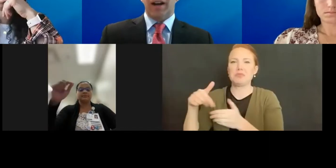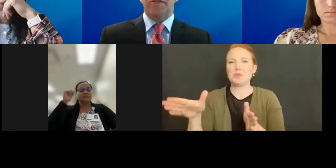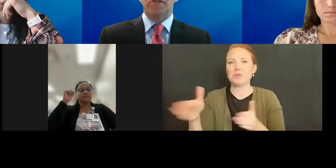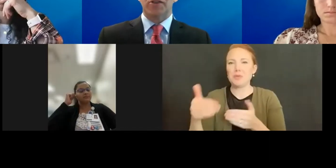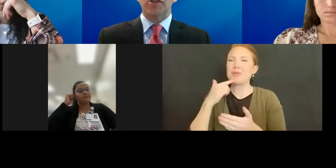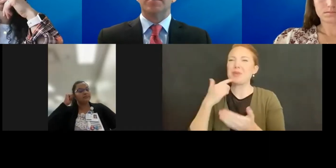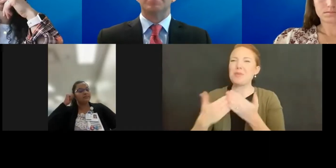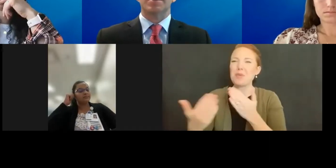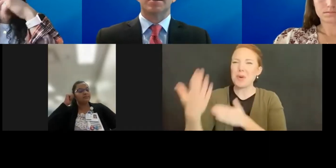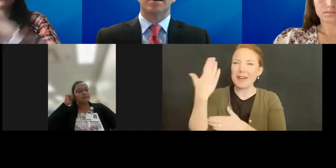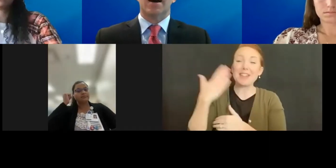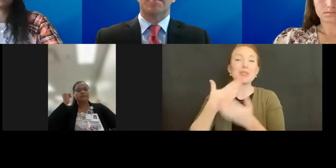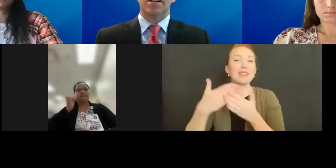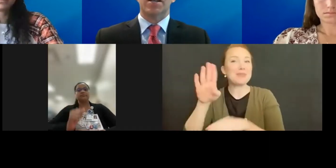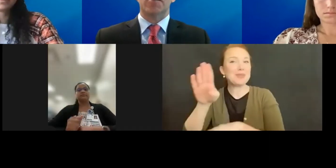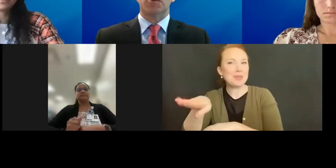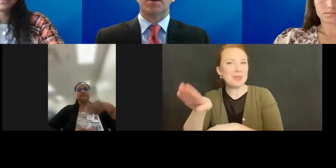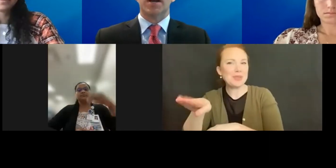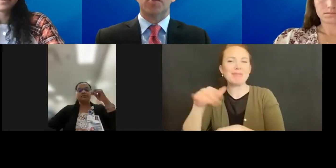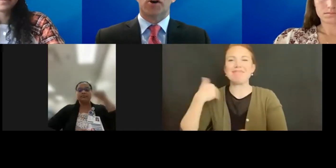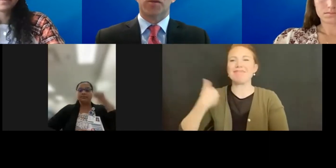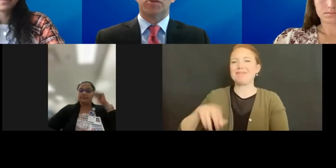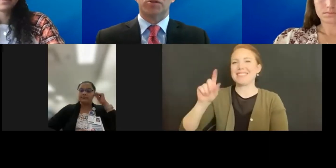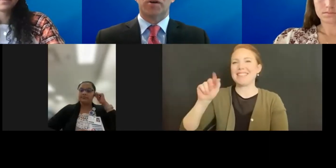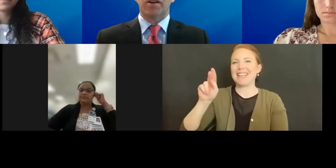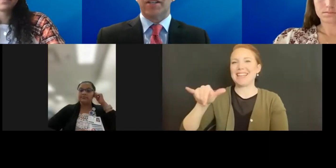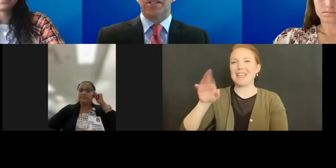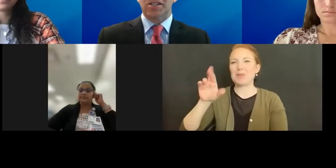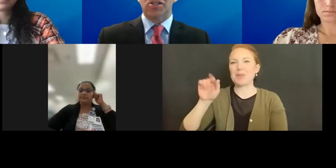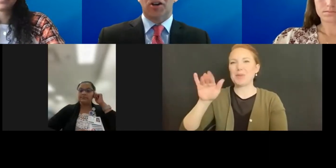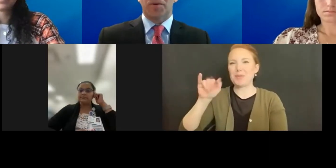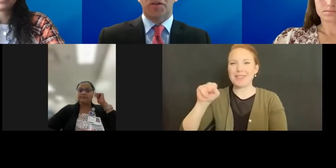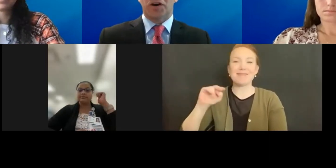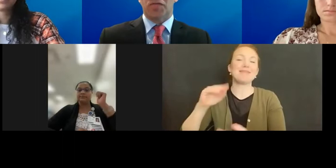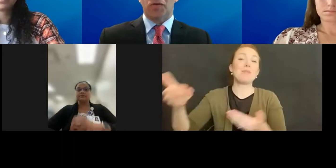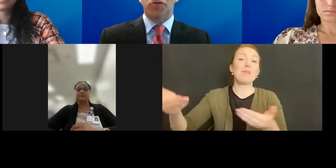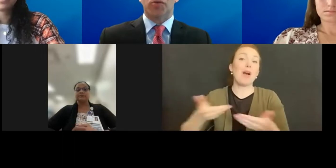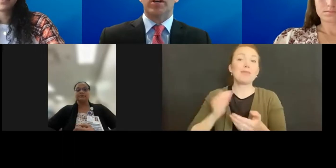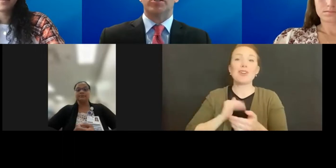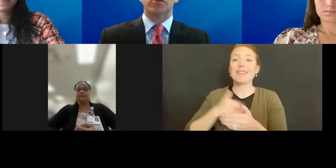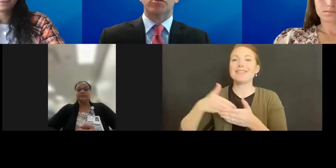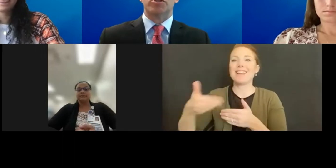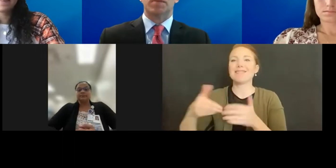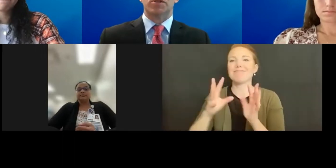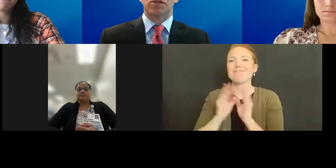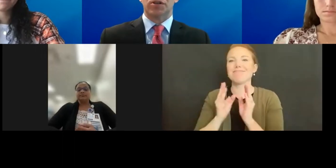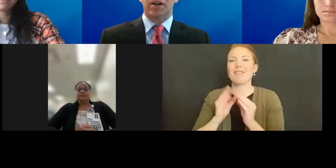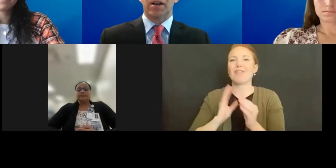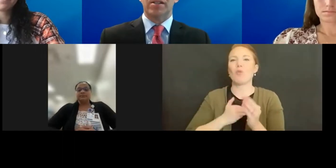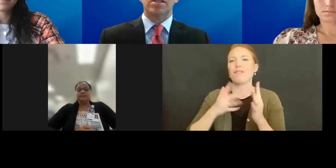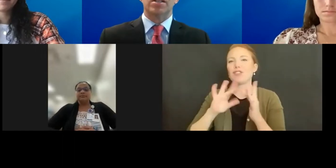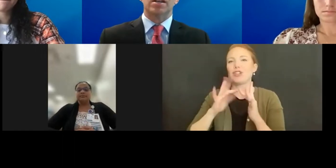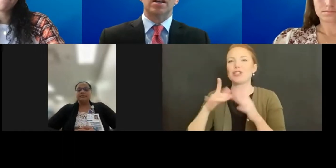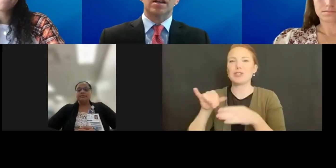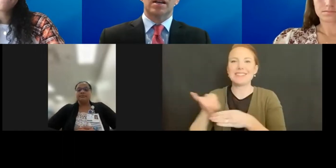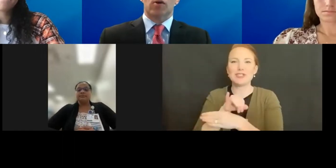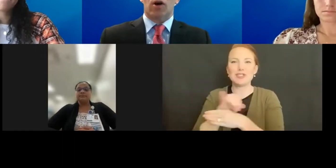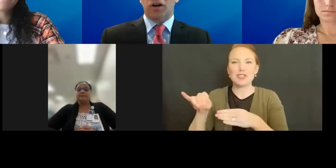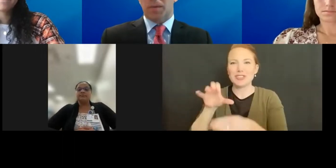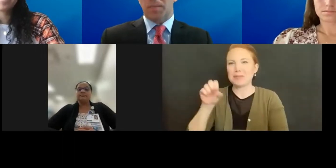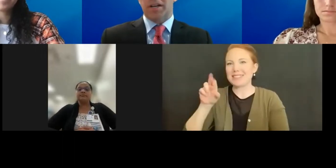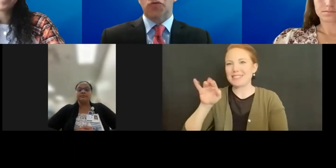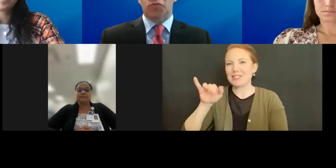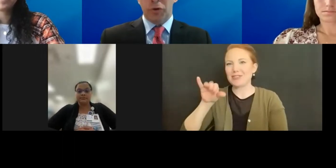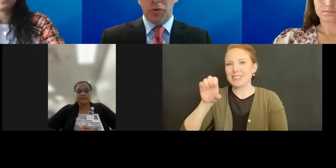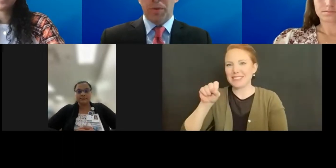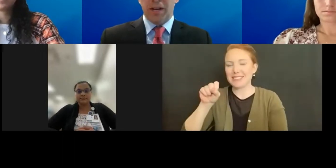Good morning or good afternoon. I'm Danny Rubin. Welcome to our next installment of our virtual internship series.